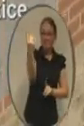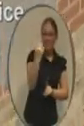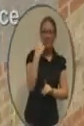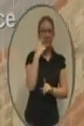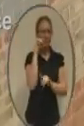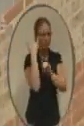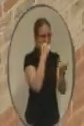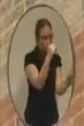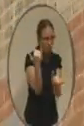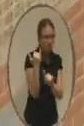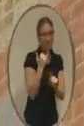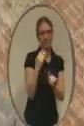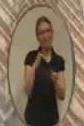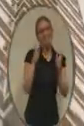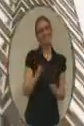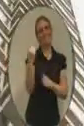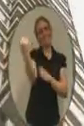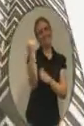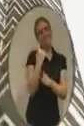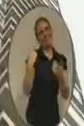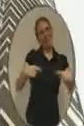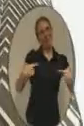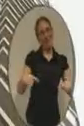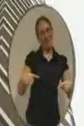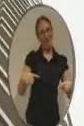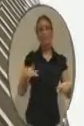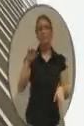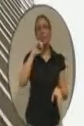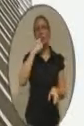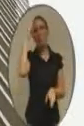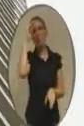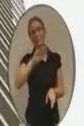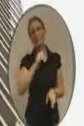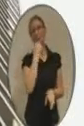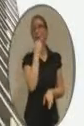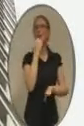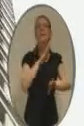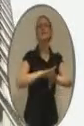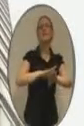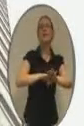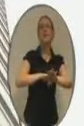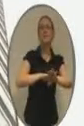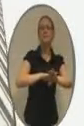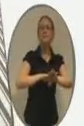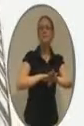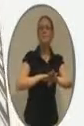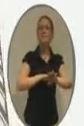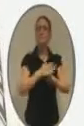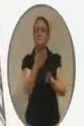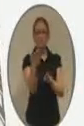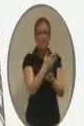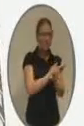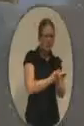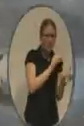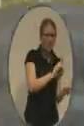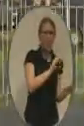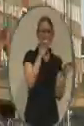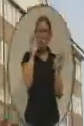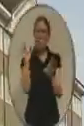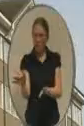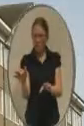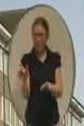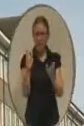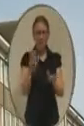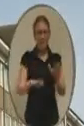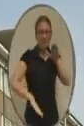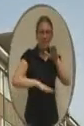You must allow us into your home within the four-week notice period to carry out an inspection. We will make an appointment with you to arrange